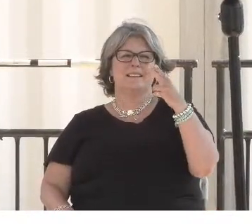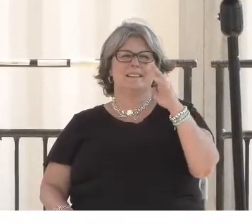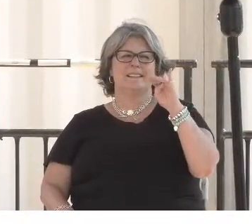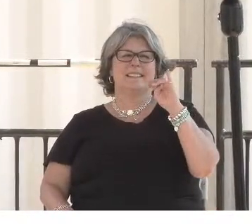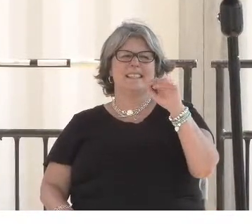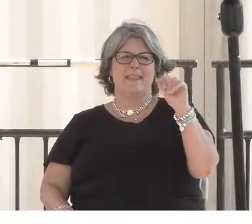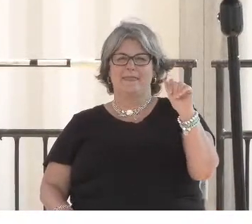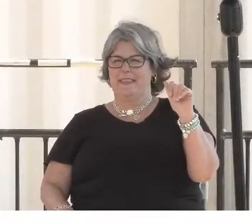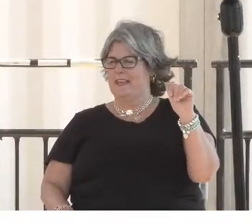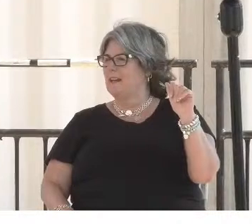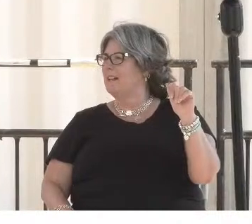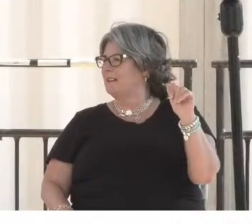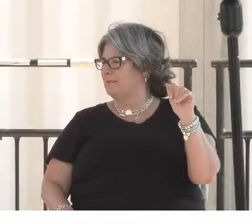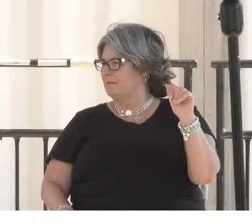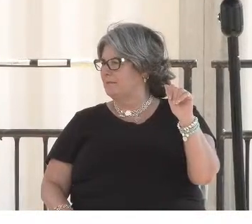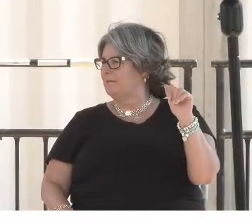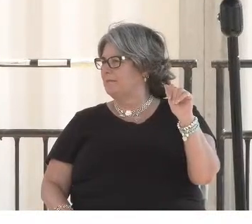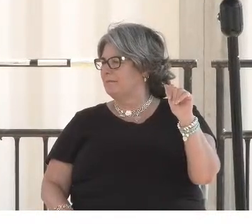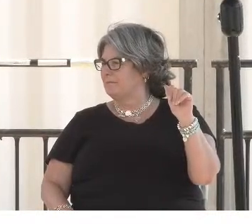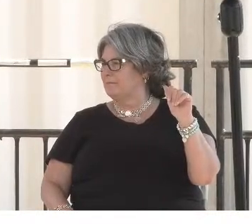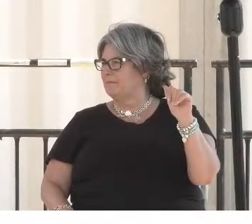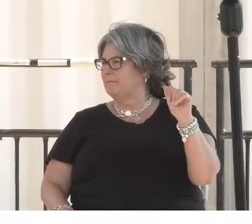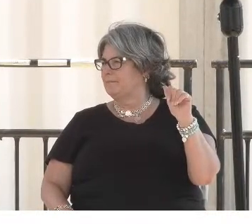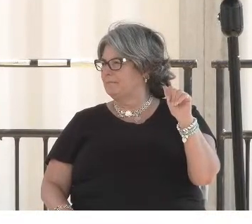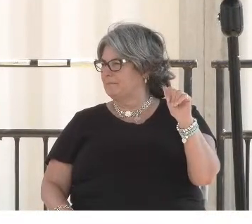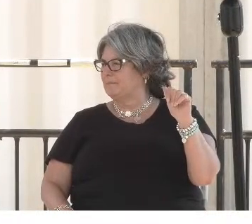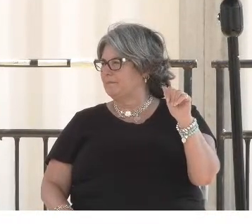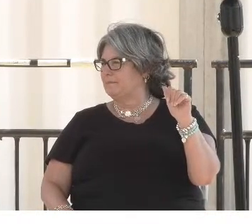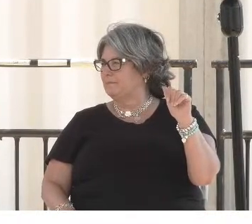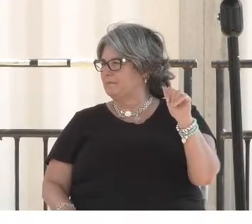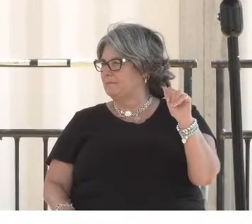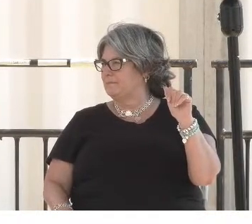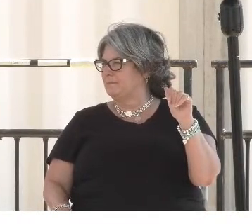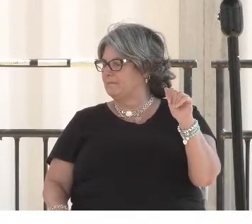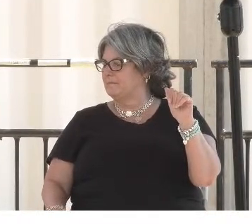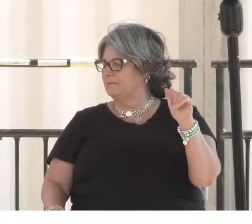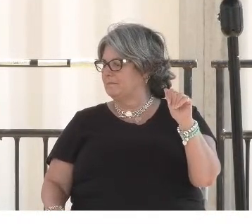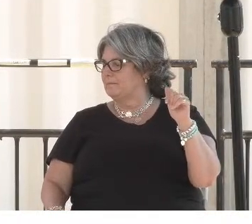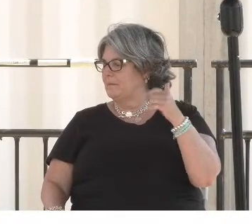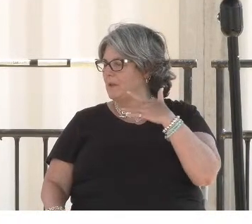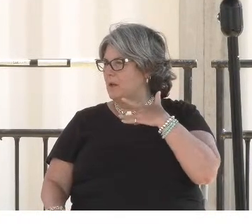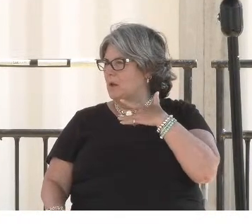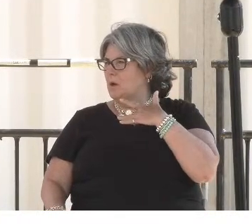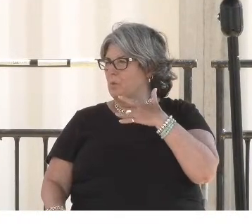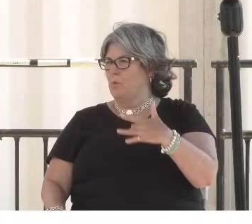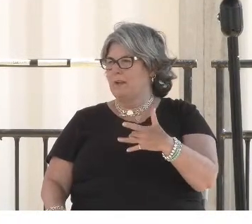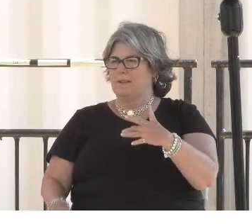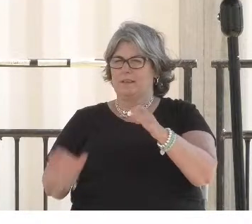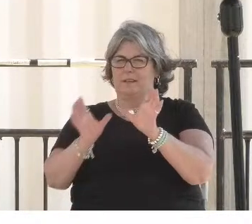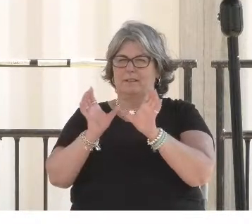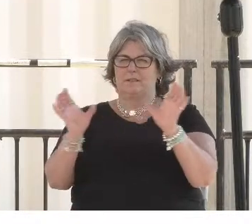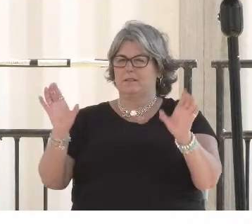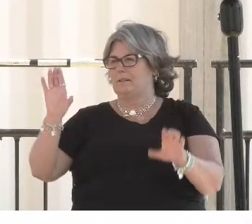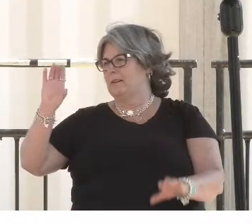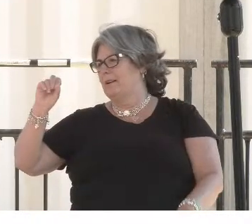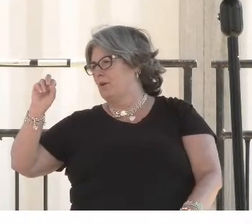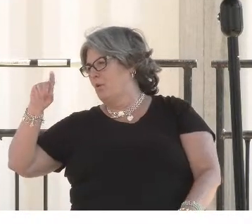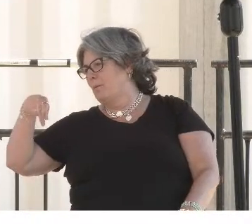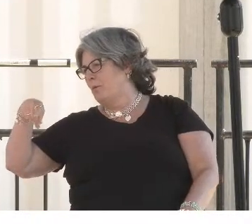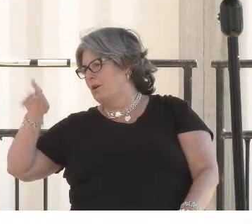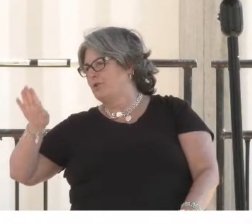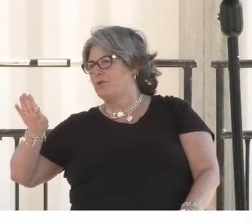quick, but I just want to give Cynthia a shot to talk about, we tend to divide ourselves into corporations